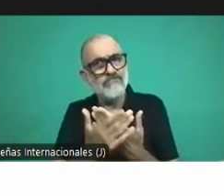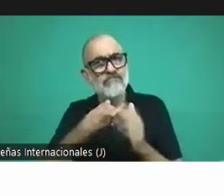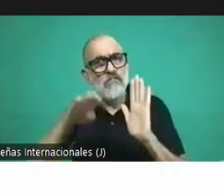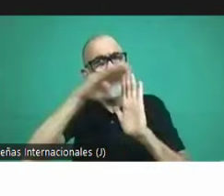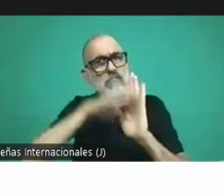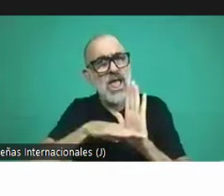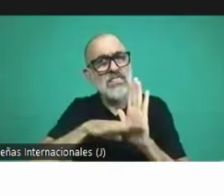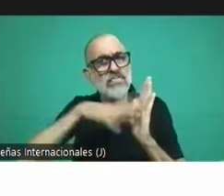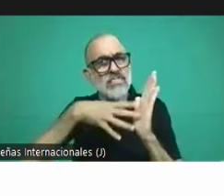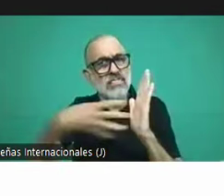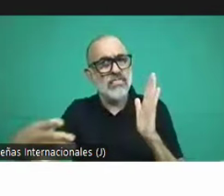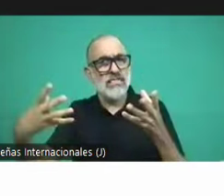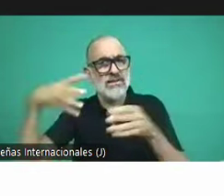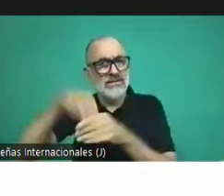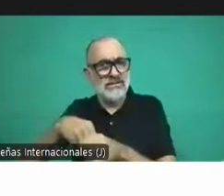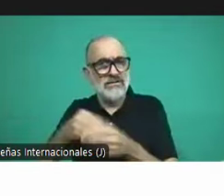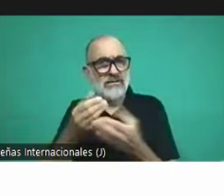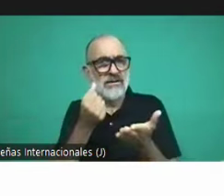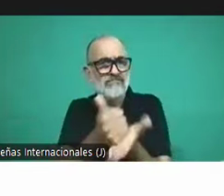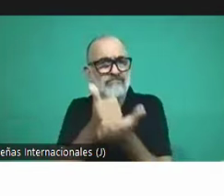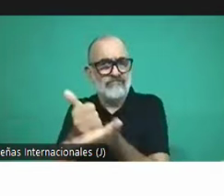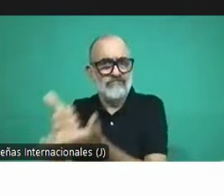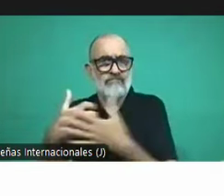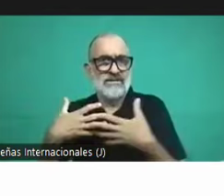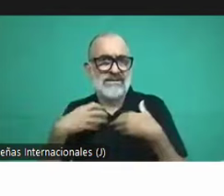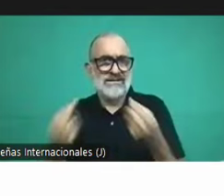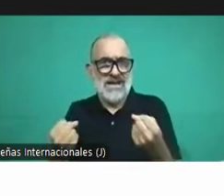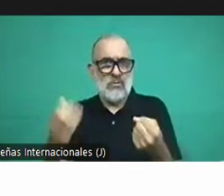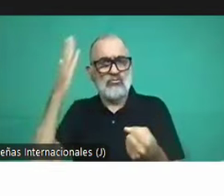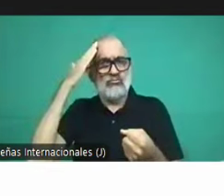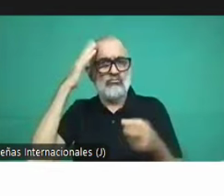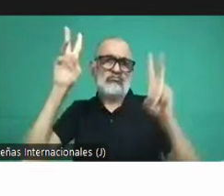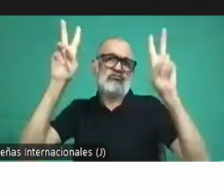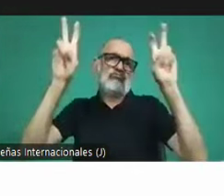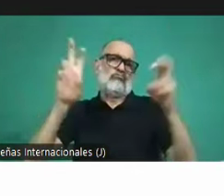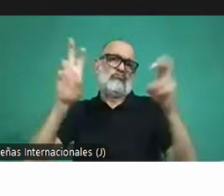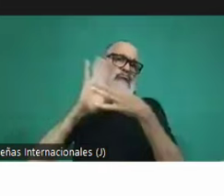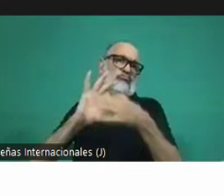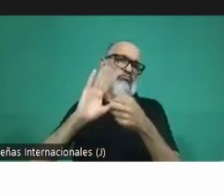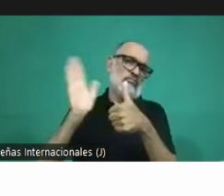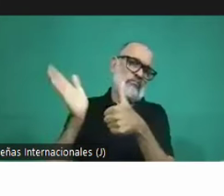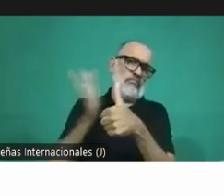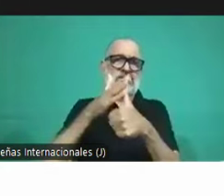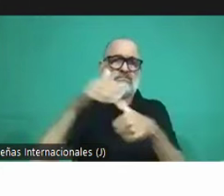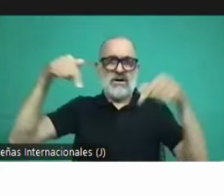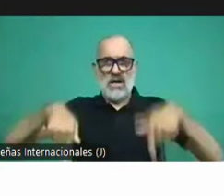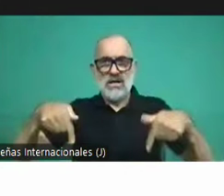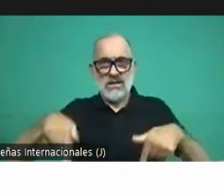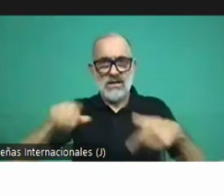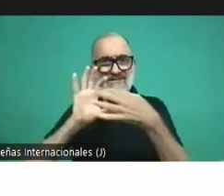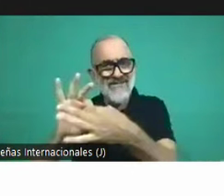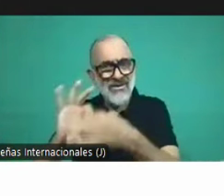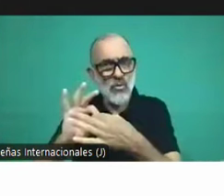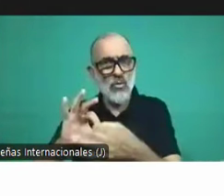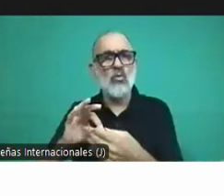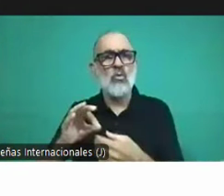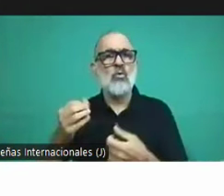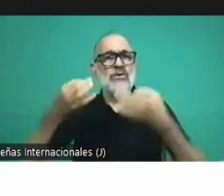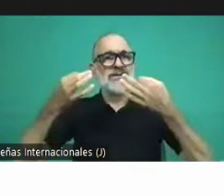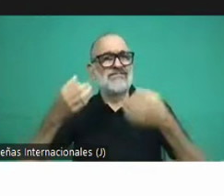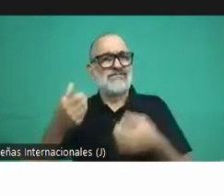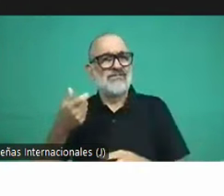assistance, PIAS. more known as PS, as we El have here. vínculo con el seguro se regula The mediante los linkage with contratos de this is admisión established in